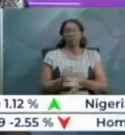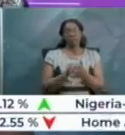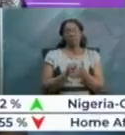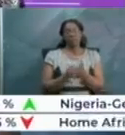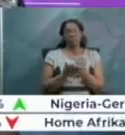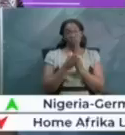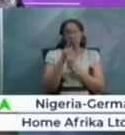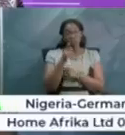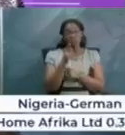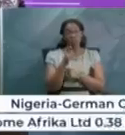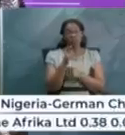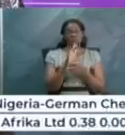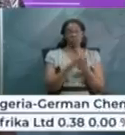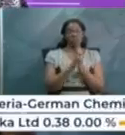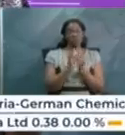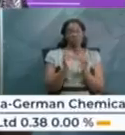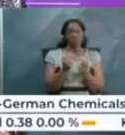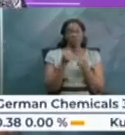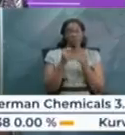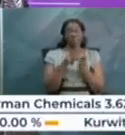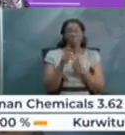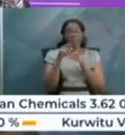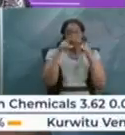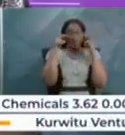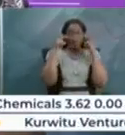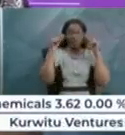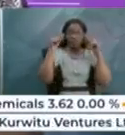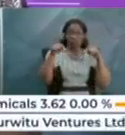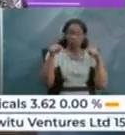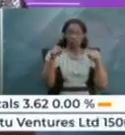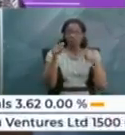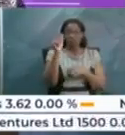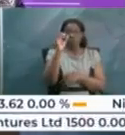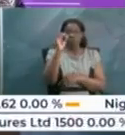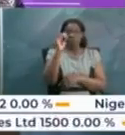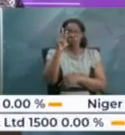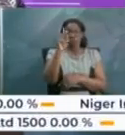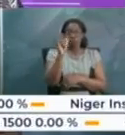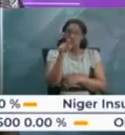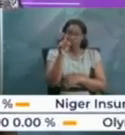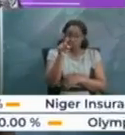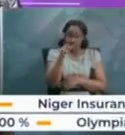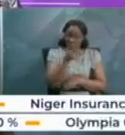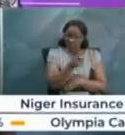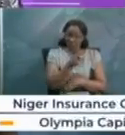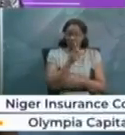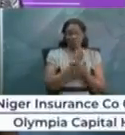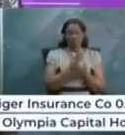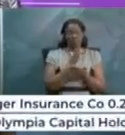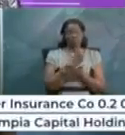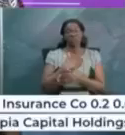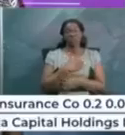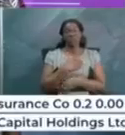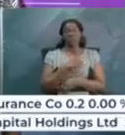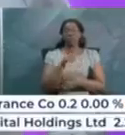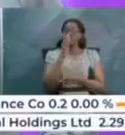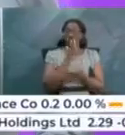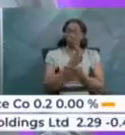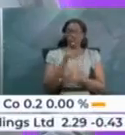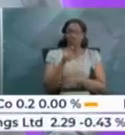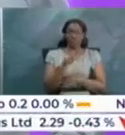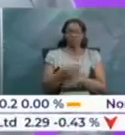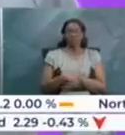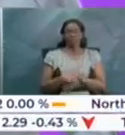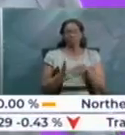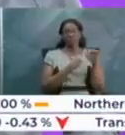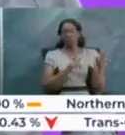it. So purchase your mask today right here on SOKO. Yep. You need it. You definitely need it. Definitely need it. But what else do they need to